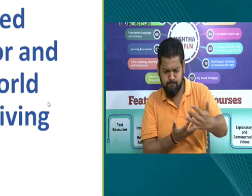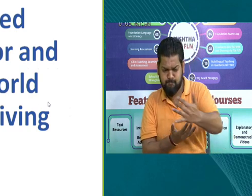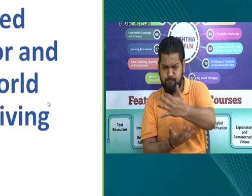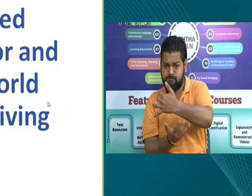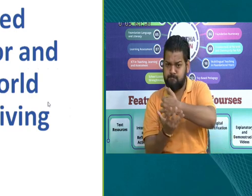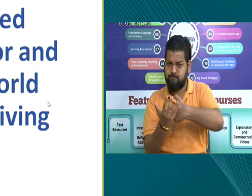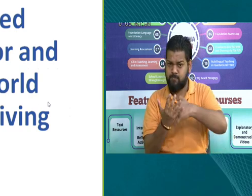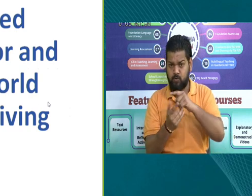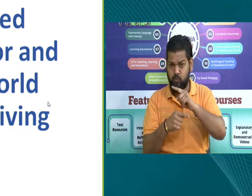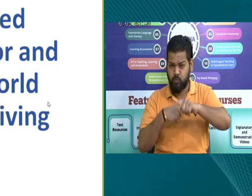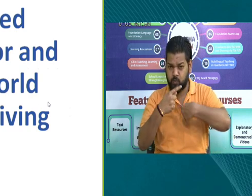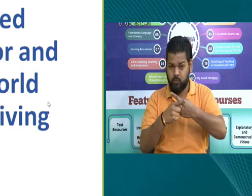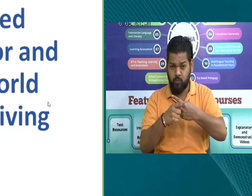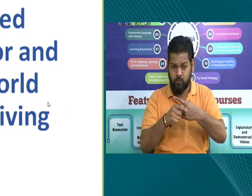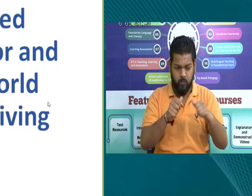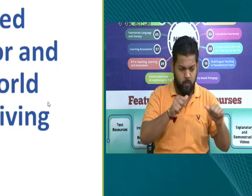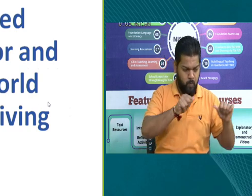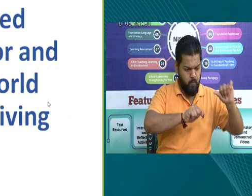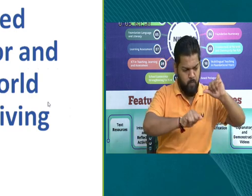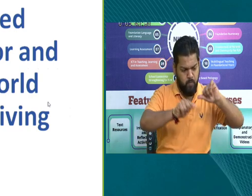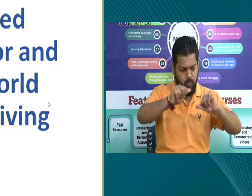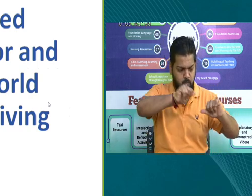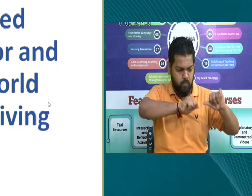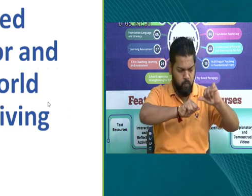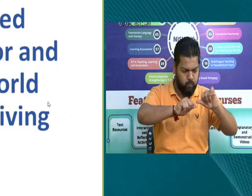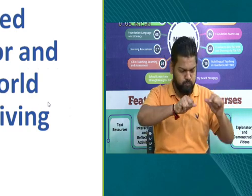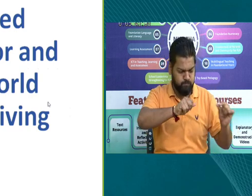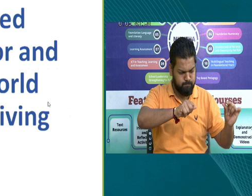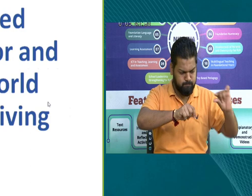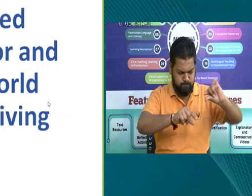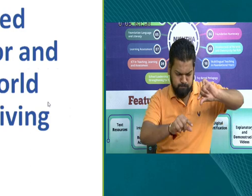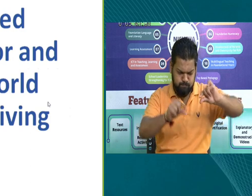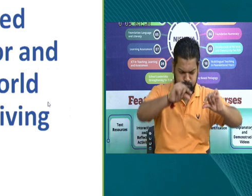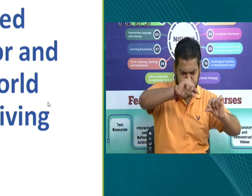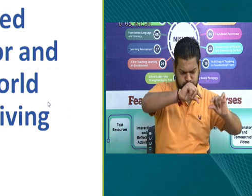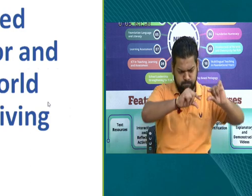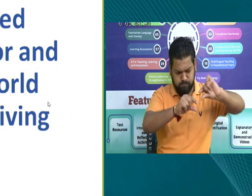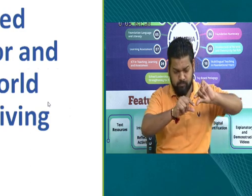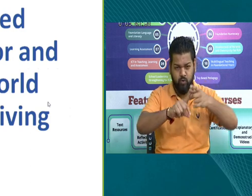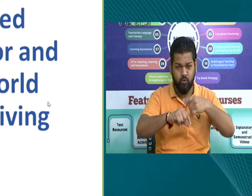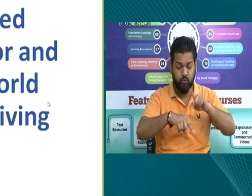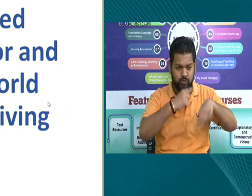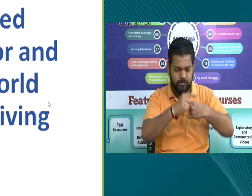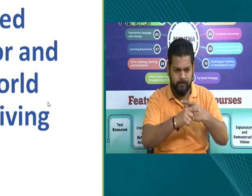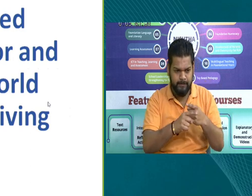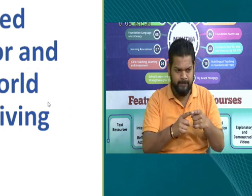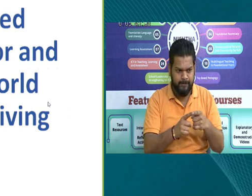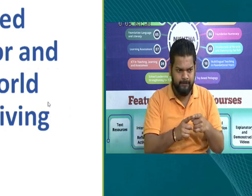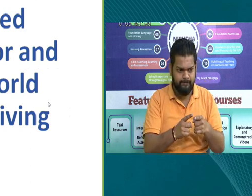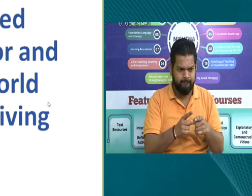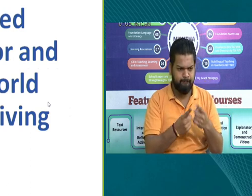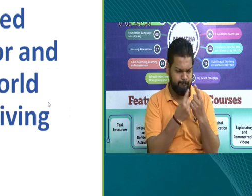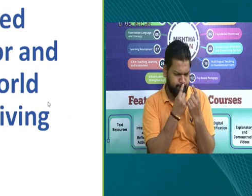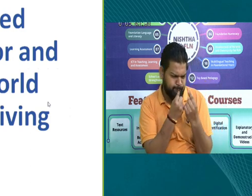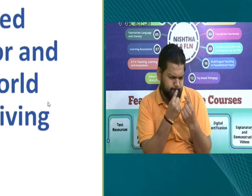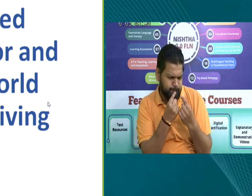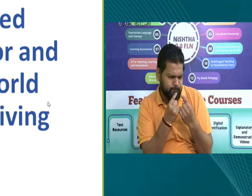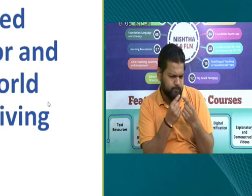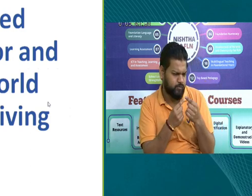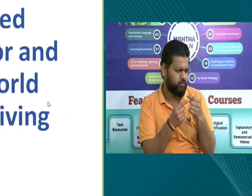elevator and rushed all over the world, collecting the oldest living thing. Now here,